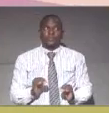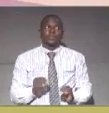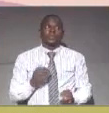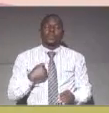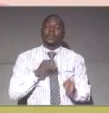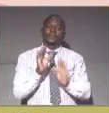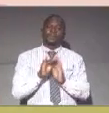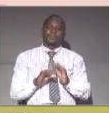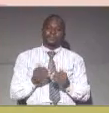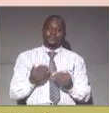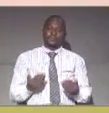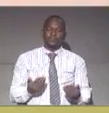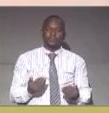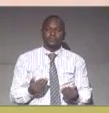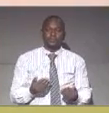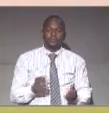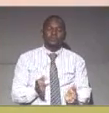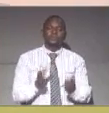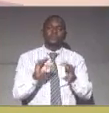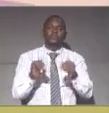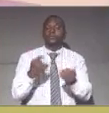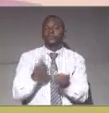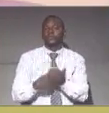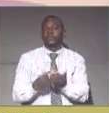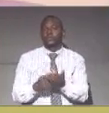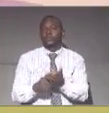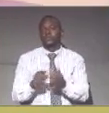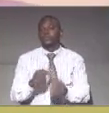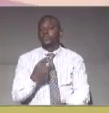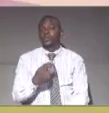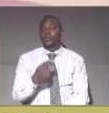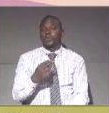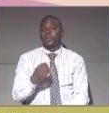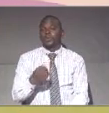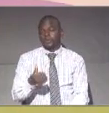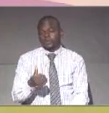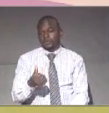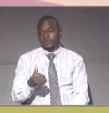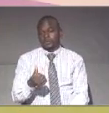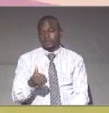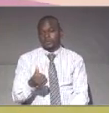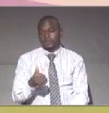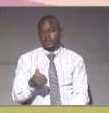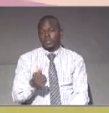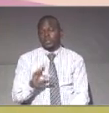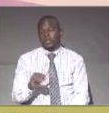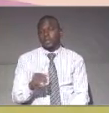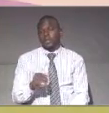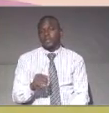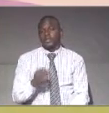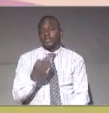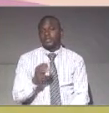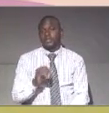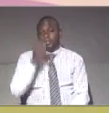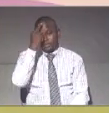started bearing fruit since Uganda inception in 2016. Out of the 30